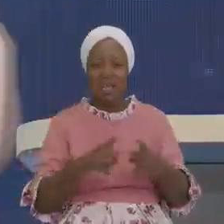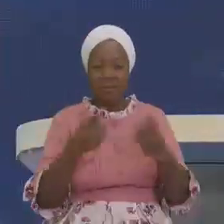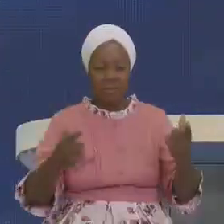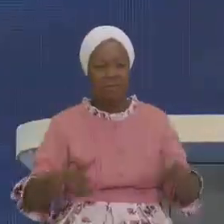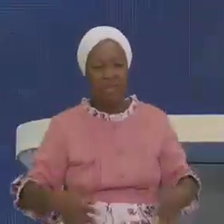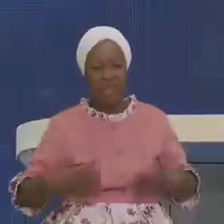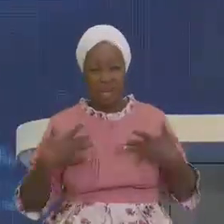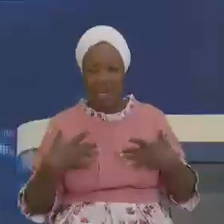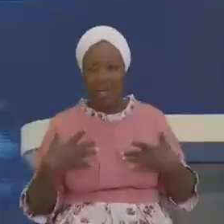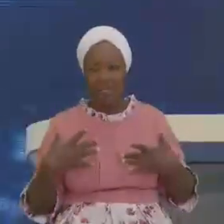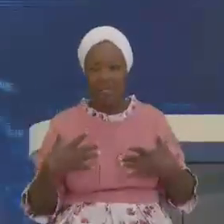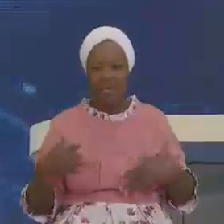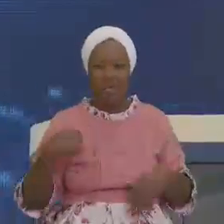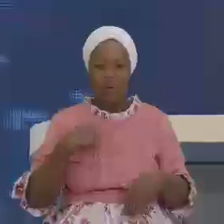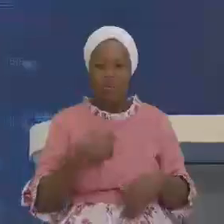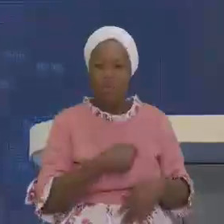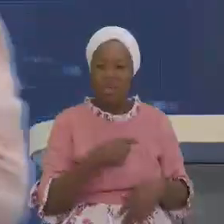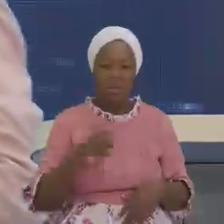life. Well, we're just there.